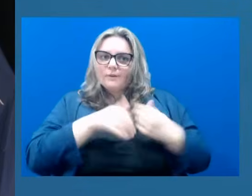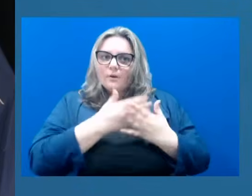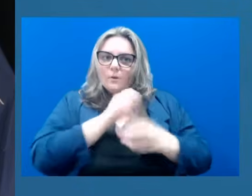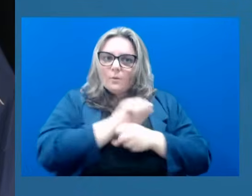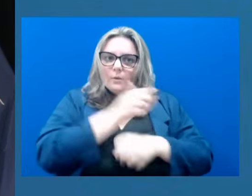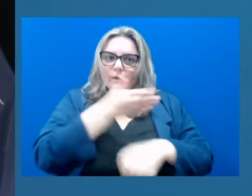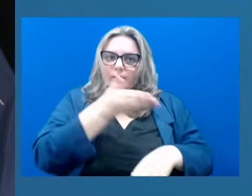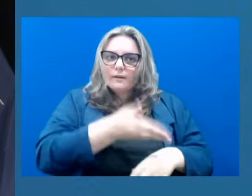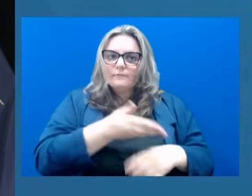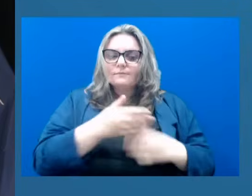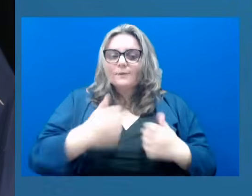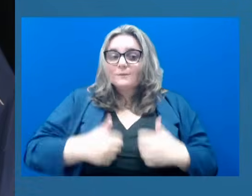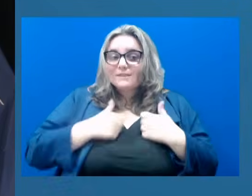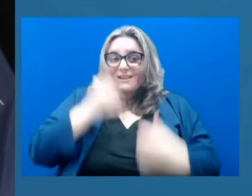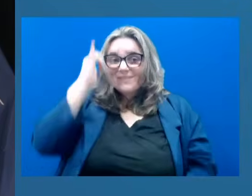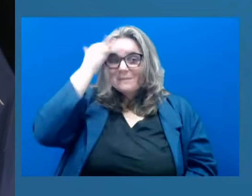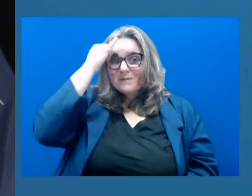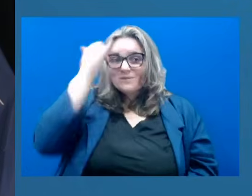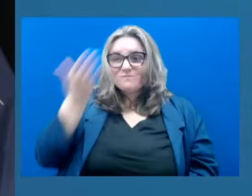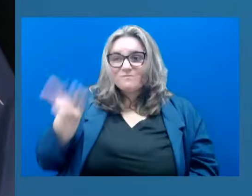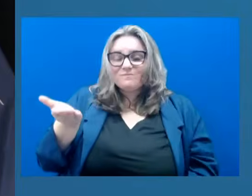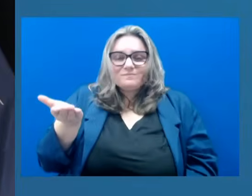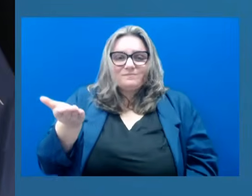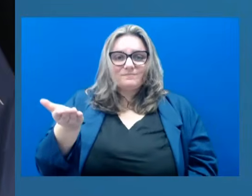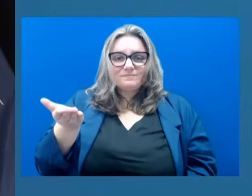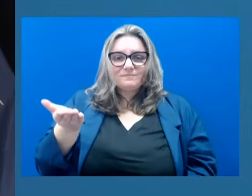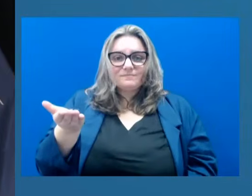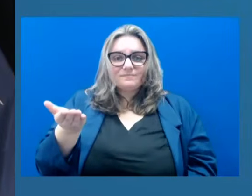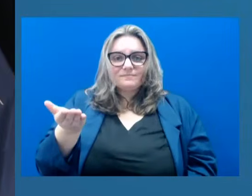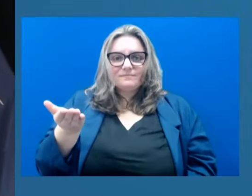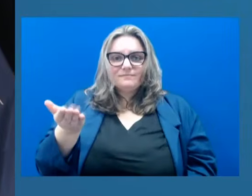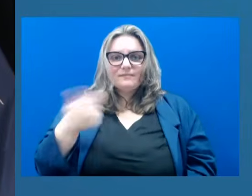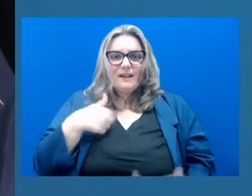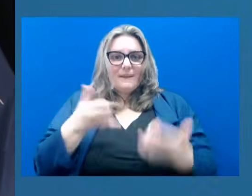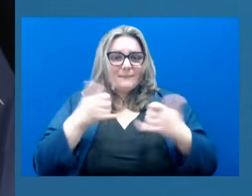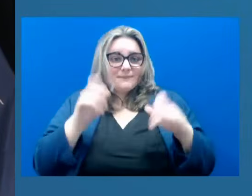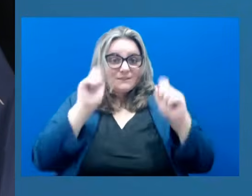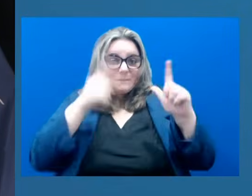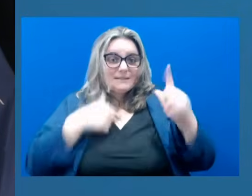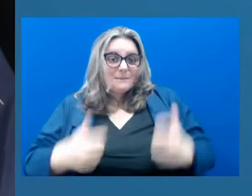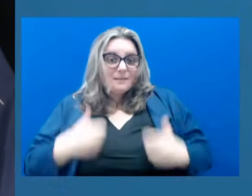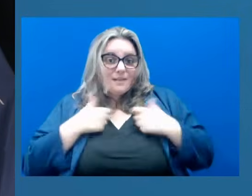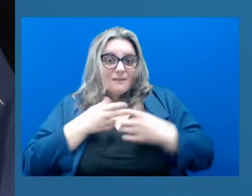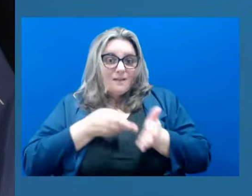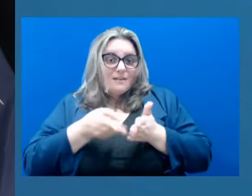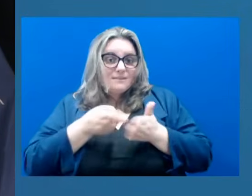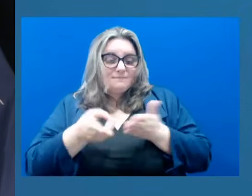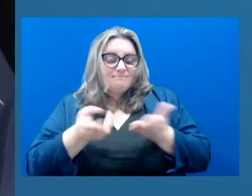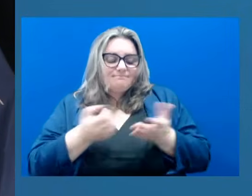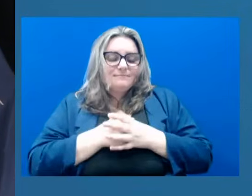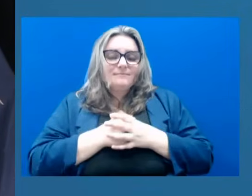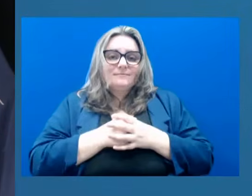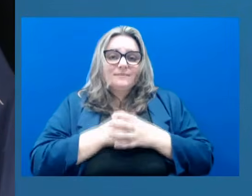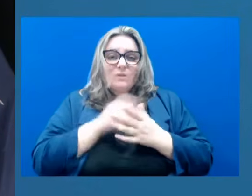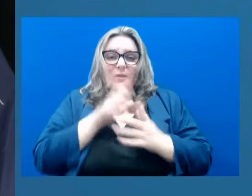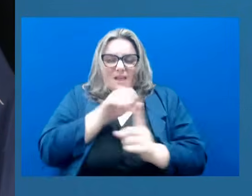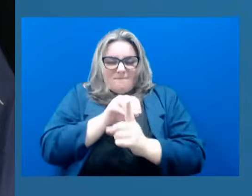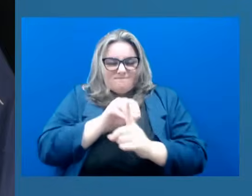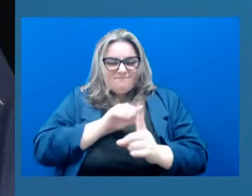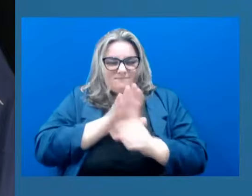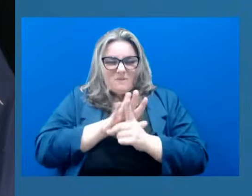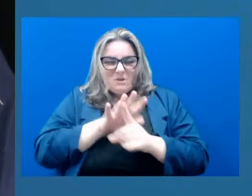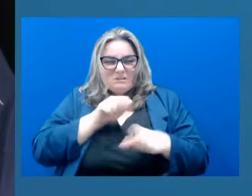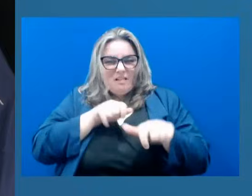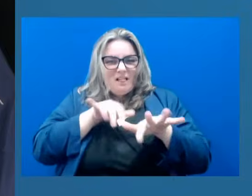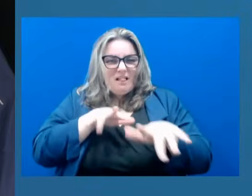in Buffalo. And so, but no one said anything, but I'm still surprised I'm alive. You think about the exposure, and